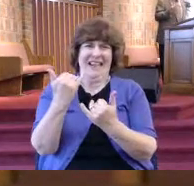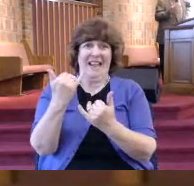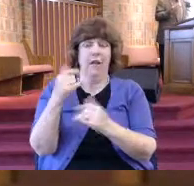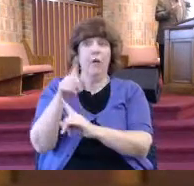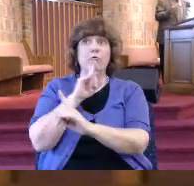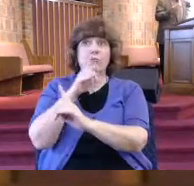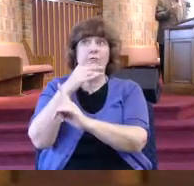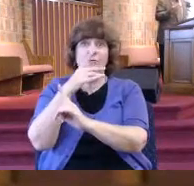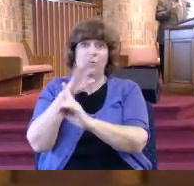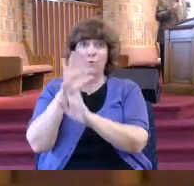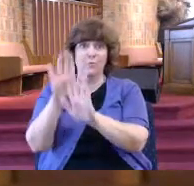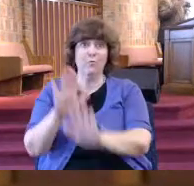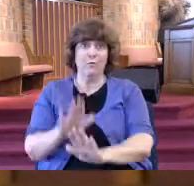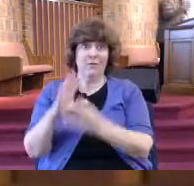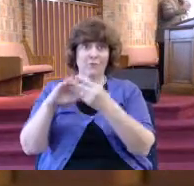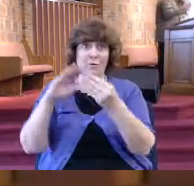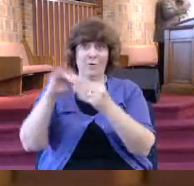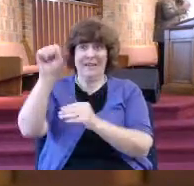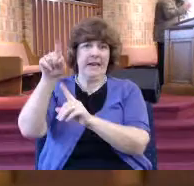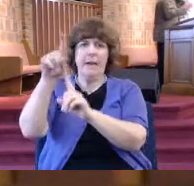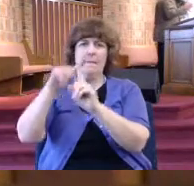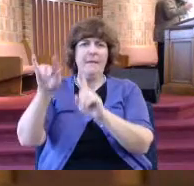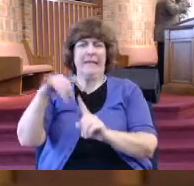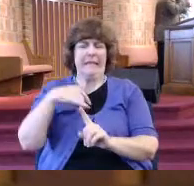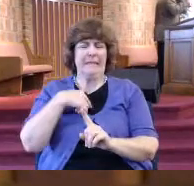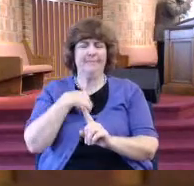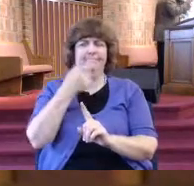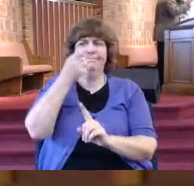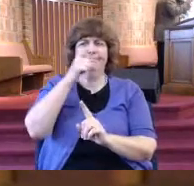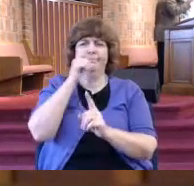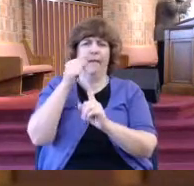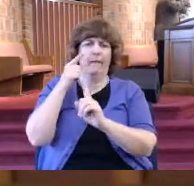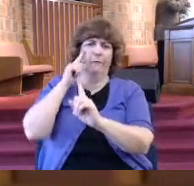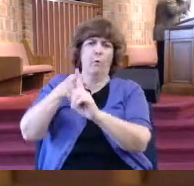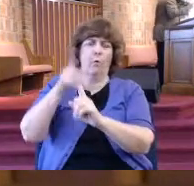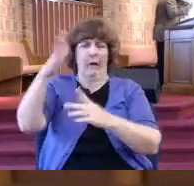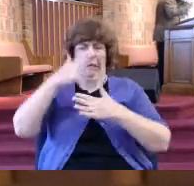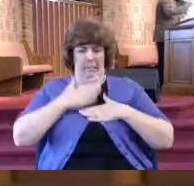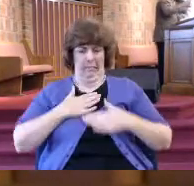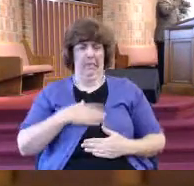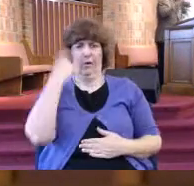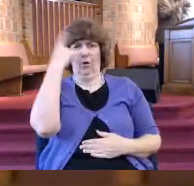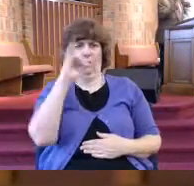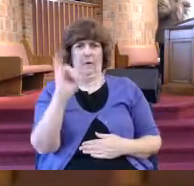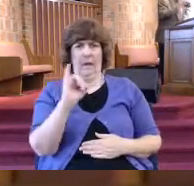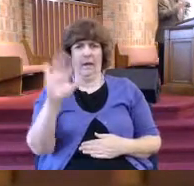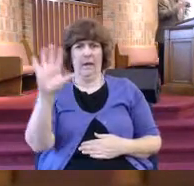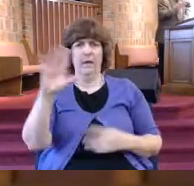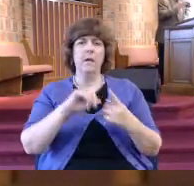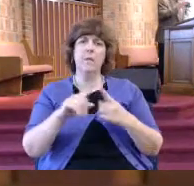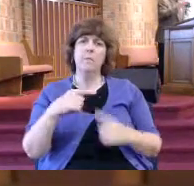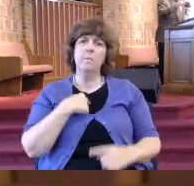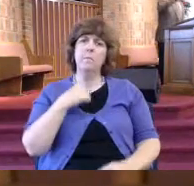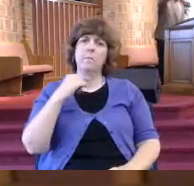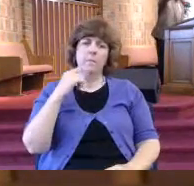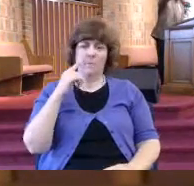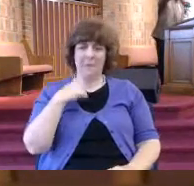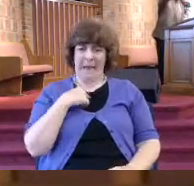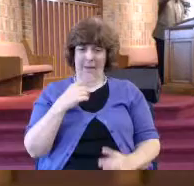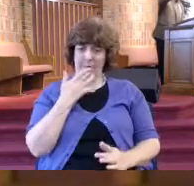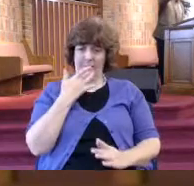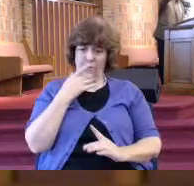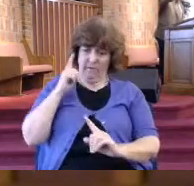a great story. I'm interested in how Jesus was identified by God